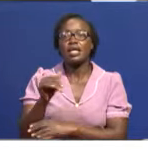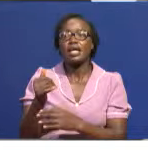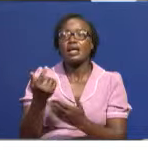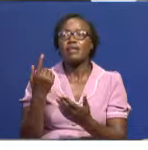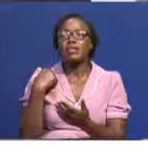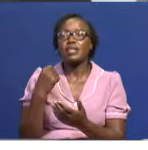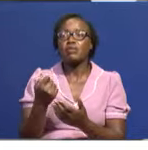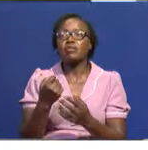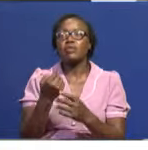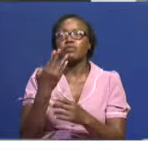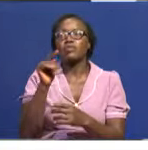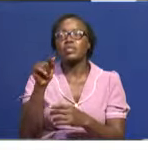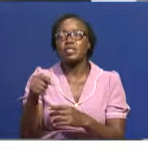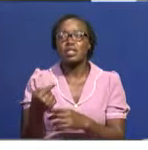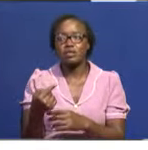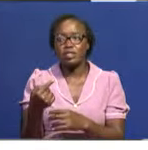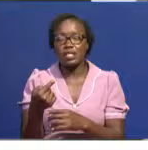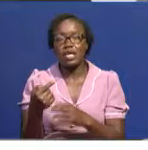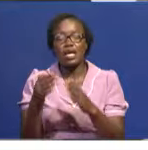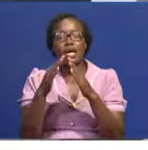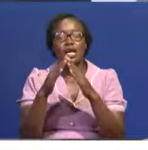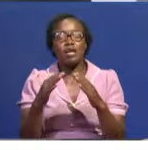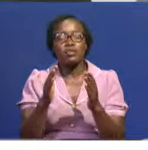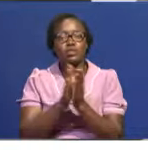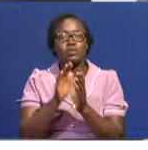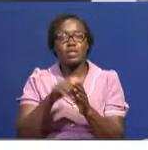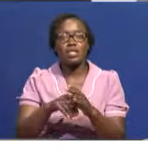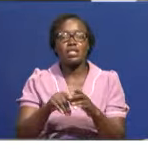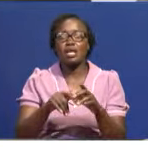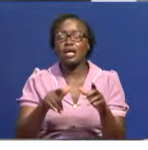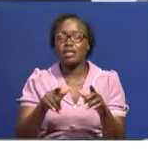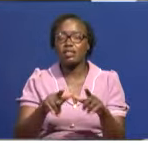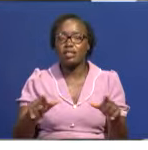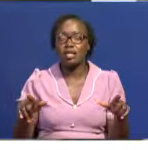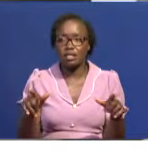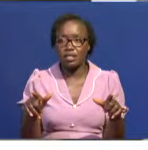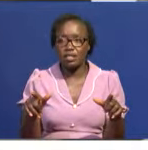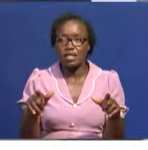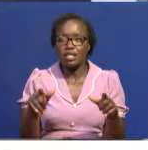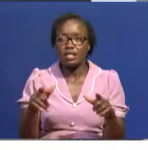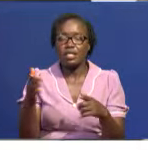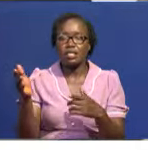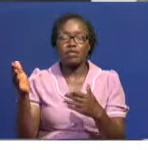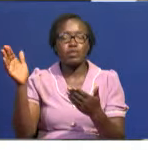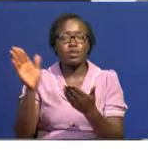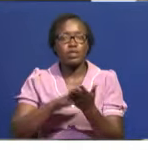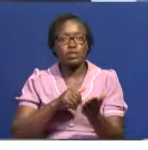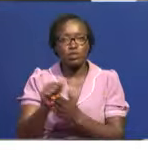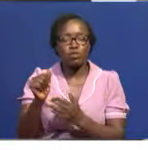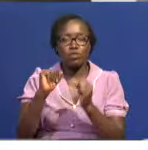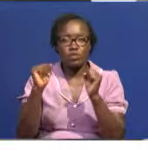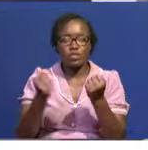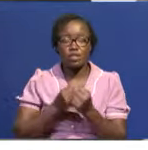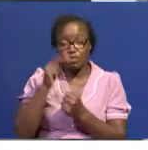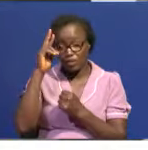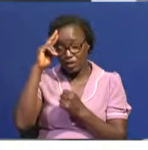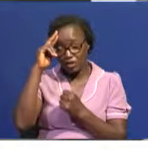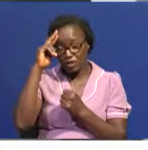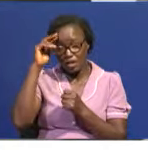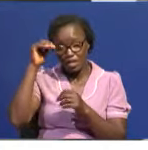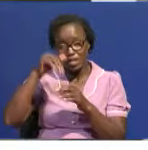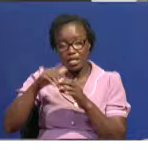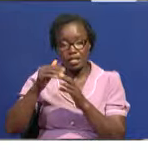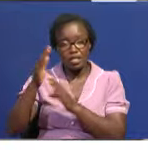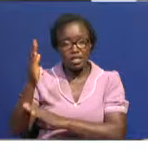of 40,000 whose structures were within the riparian corridors and have been pulled down for safety reasons. Interior Cabinet